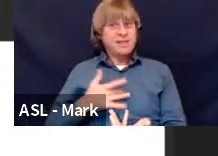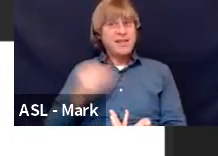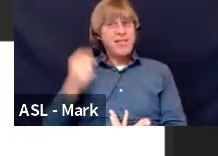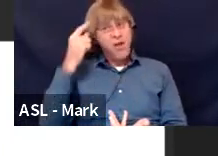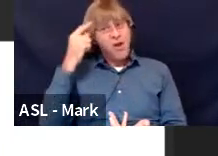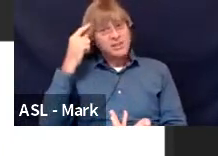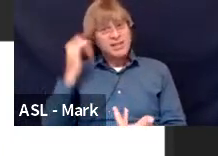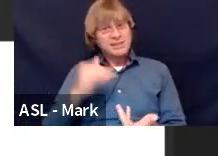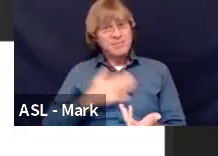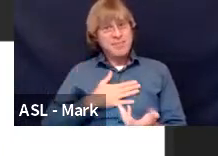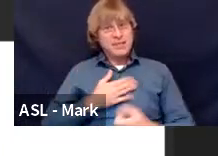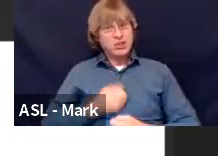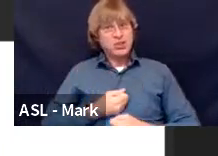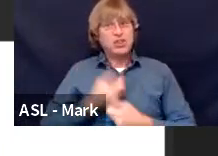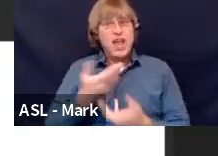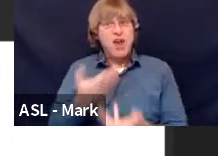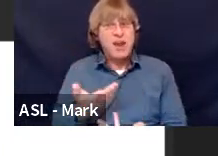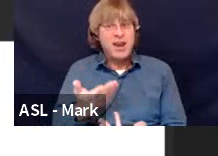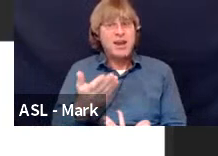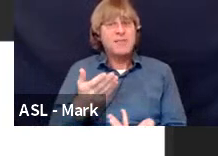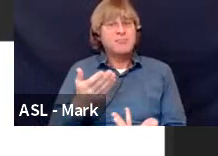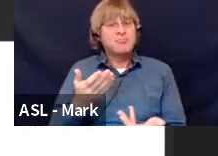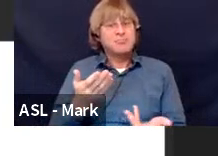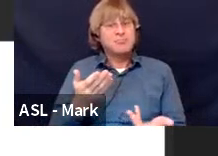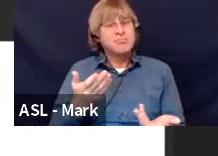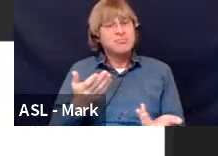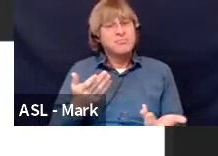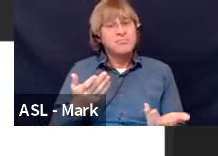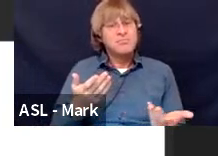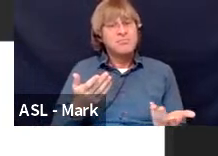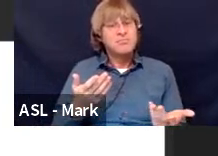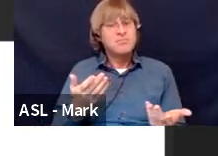It was me sharing my